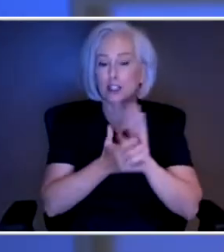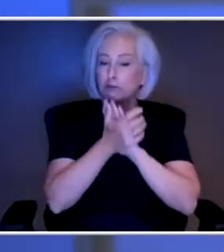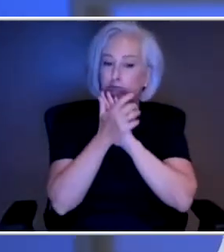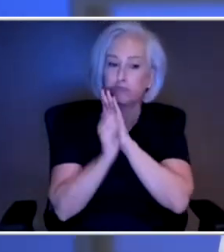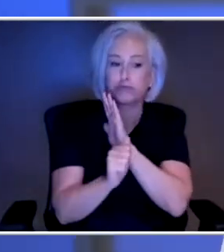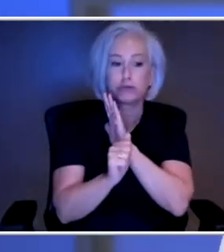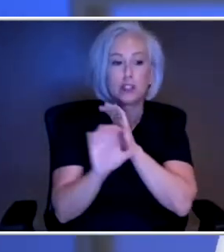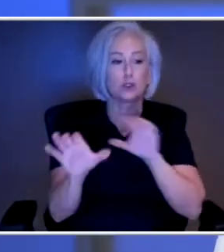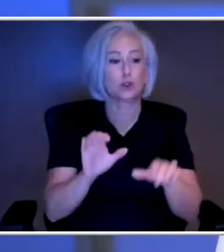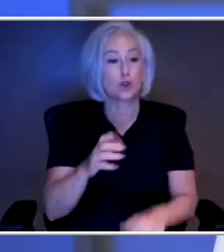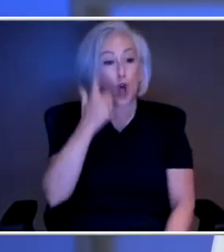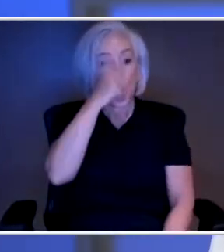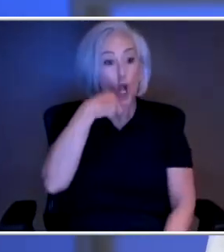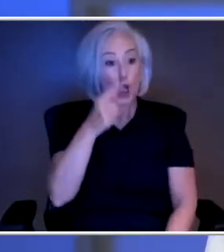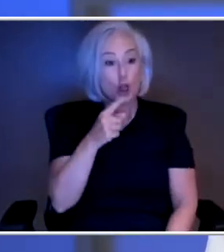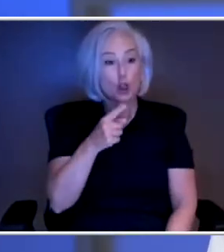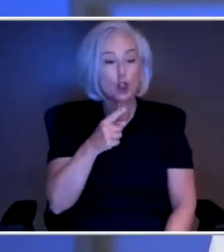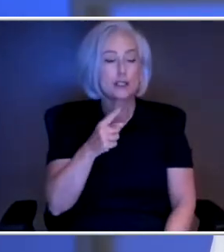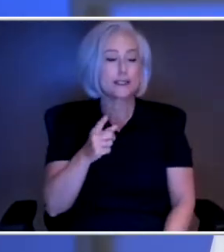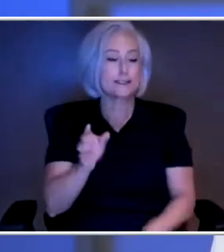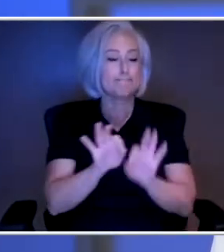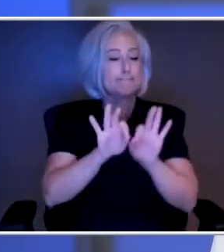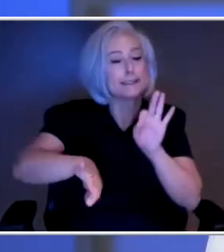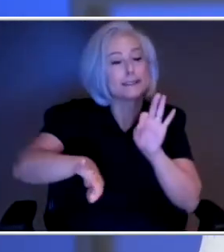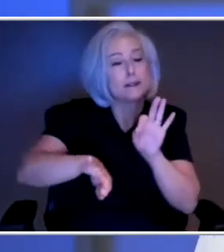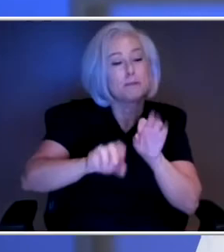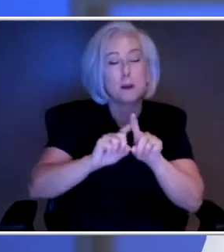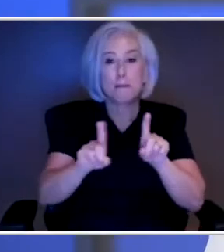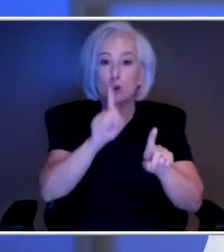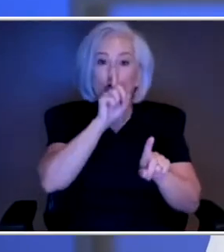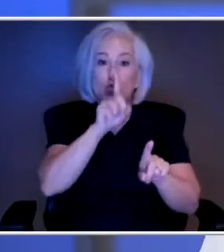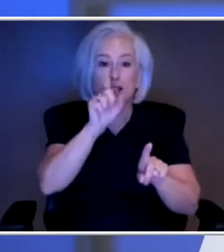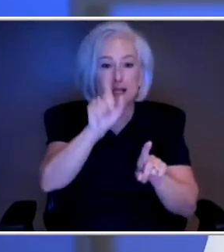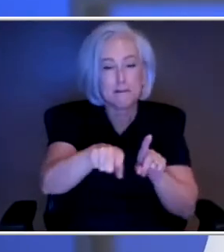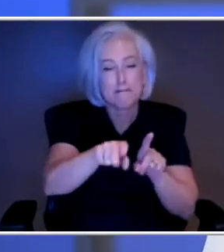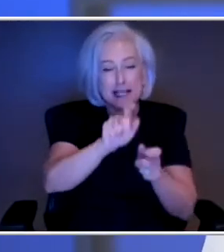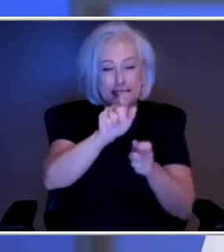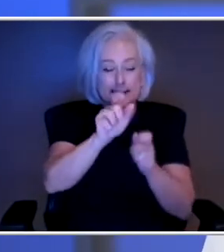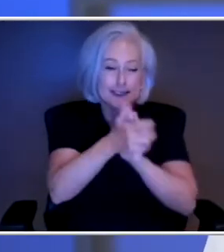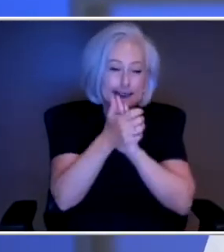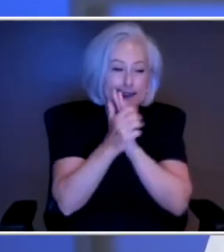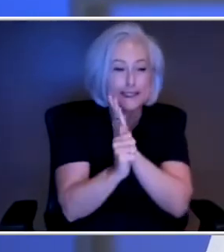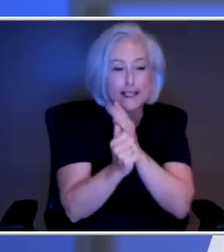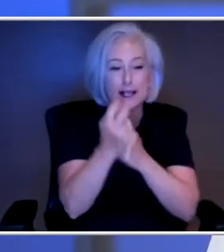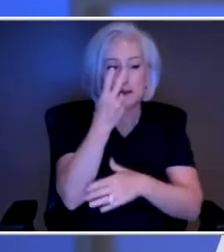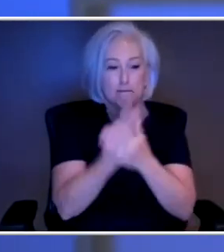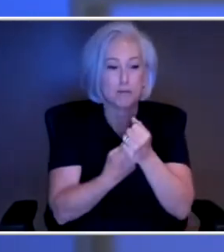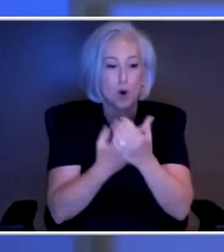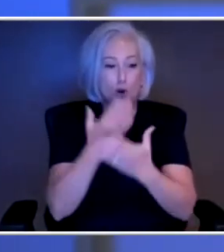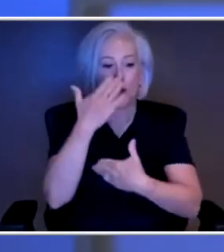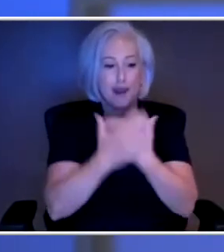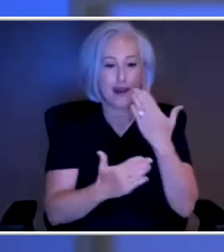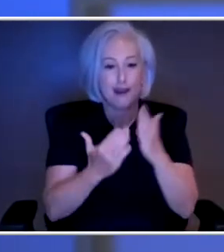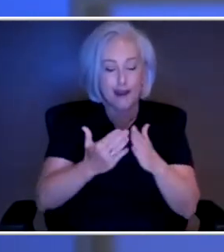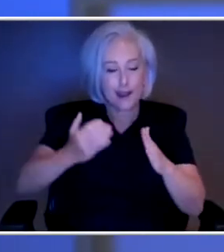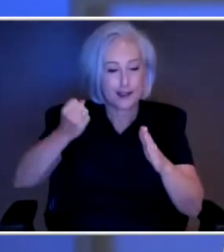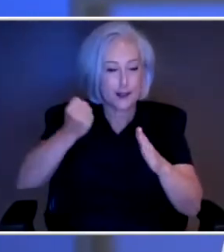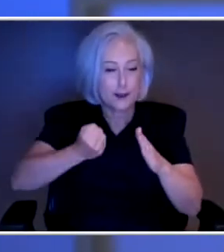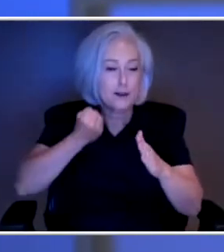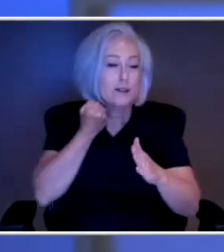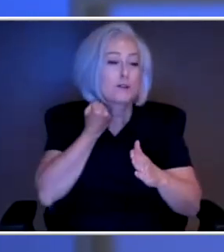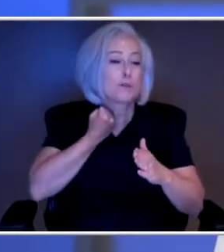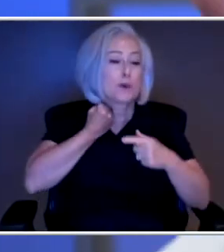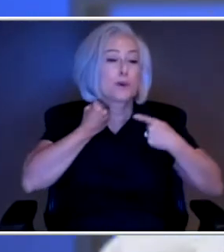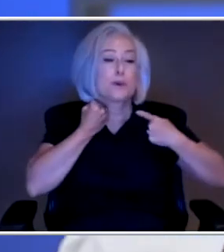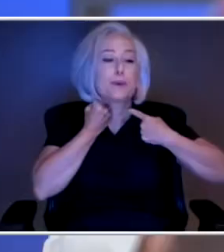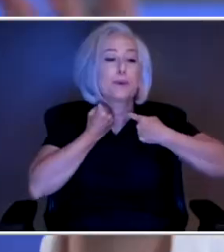and it looks simple when he explains it, but the reality is you have to be able to use both hands at the same time, one working the ultrasound, one working the probe,